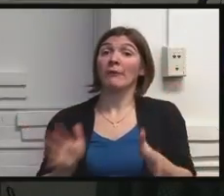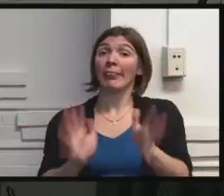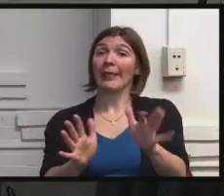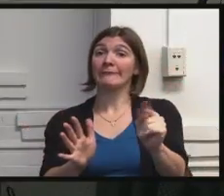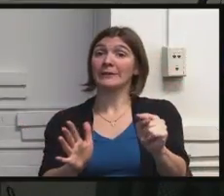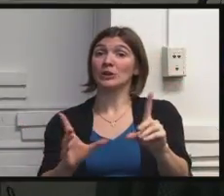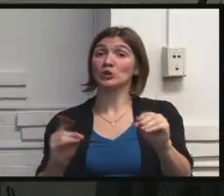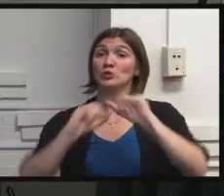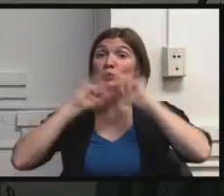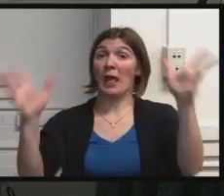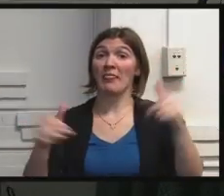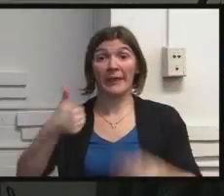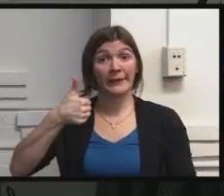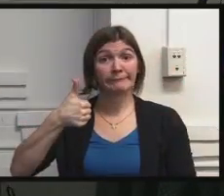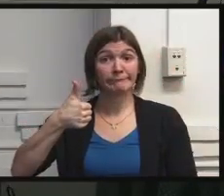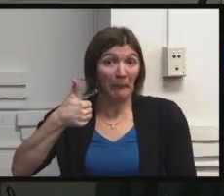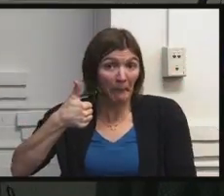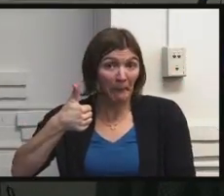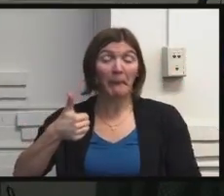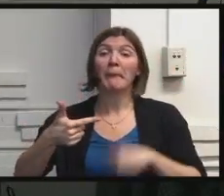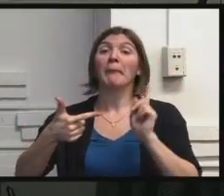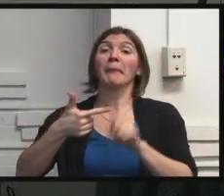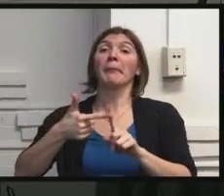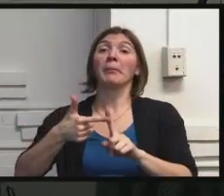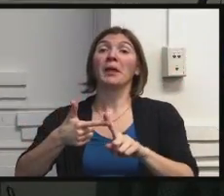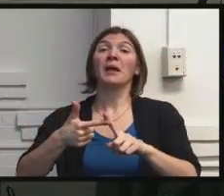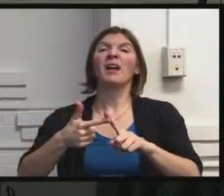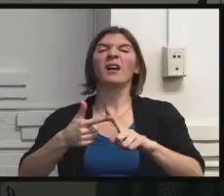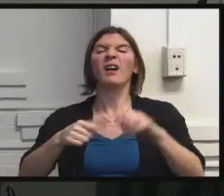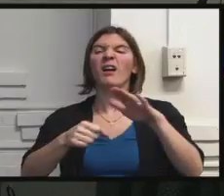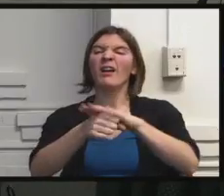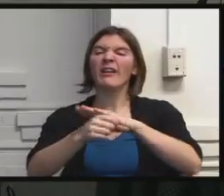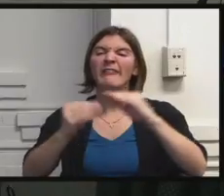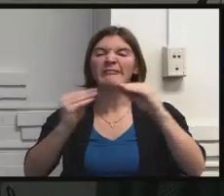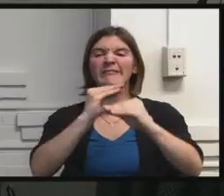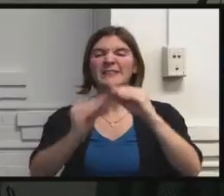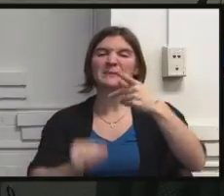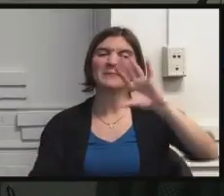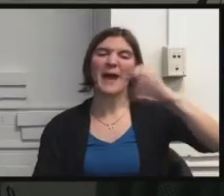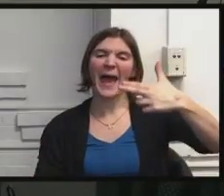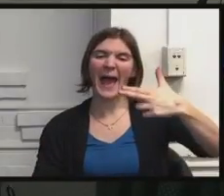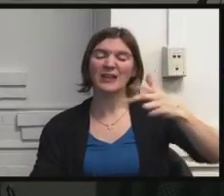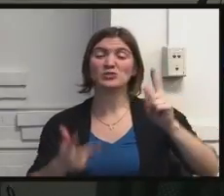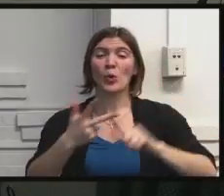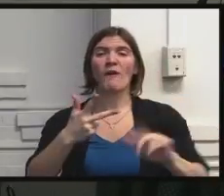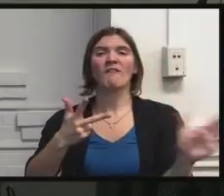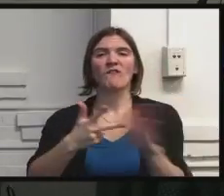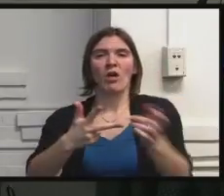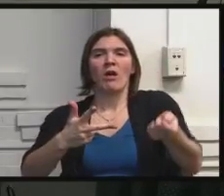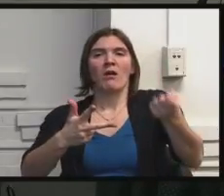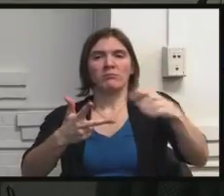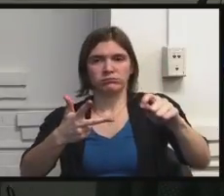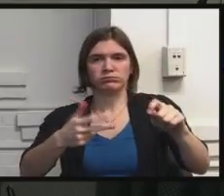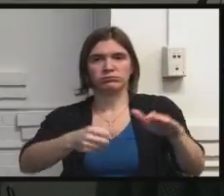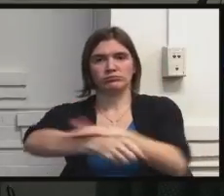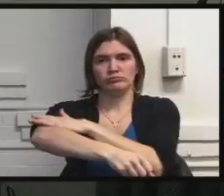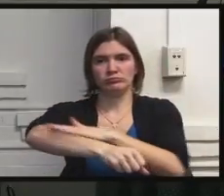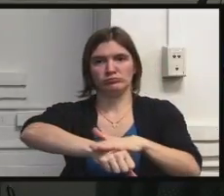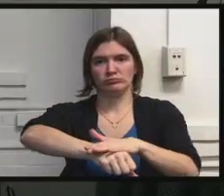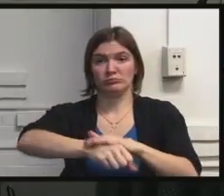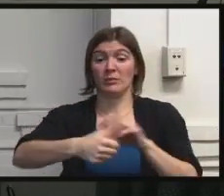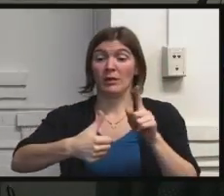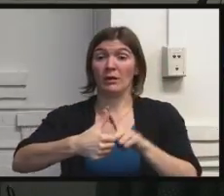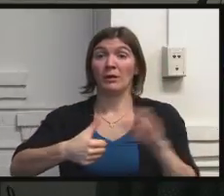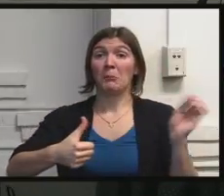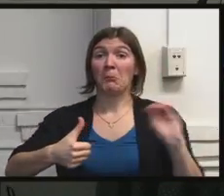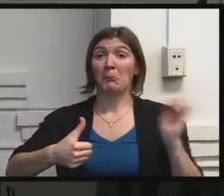basically don't do anything to the bridge at all. We did consider deck patching, and we also considered a full deck replacement. So we only consider no action if the bridge isn't